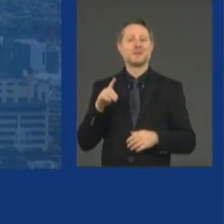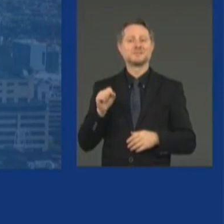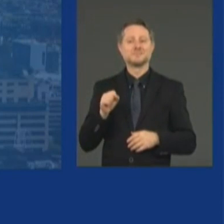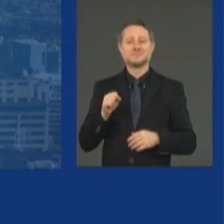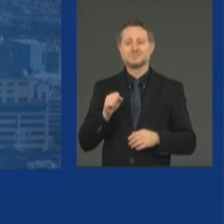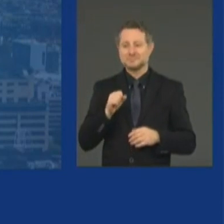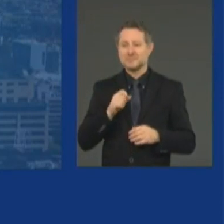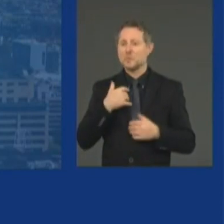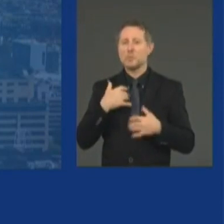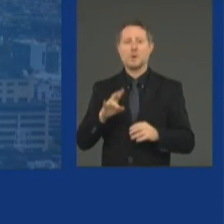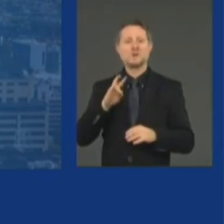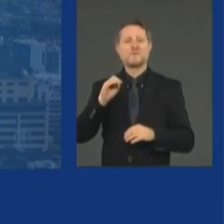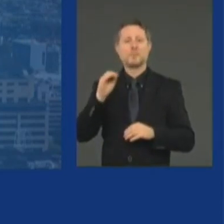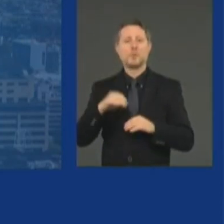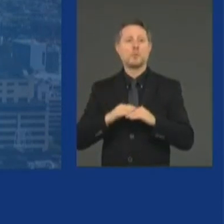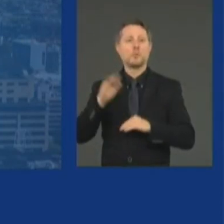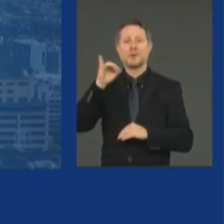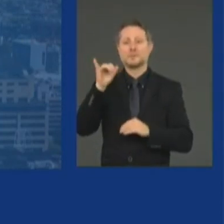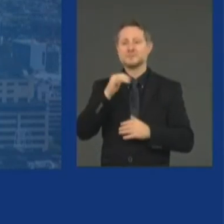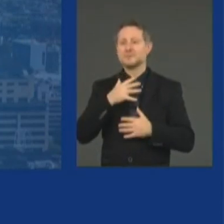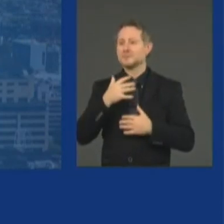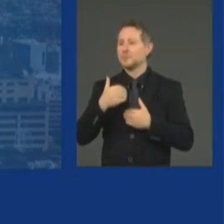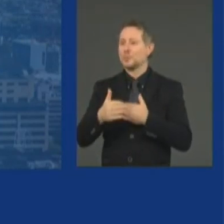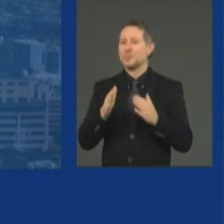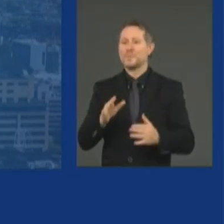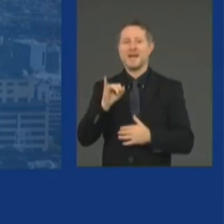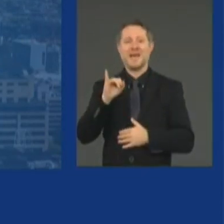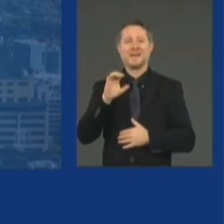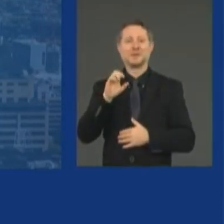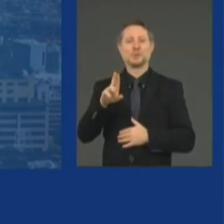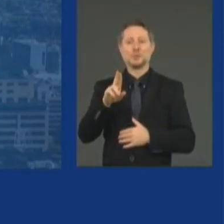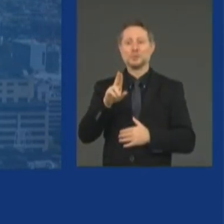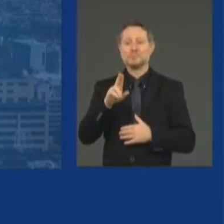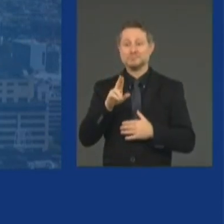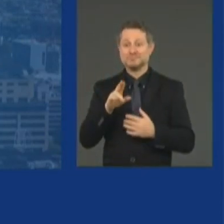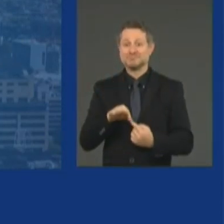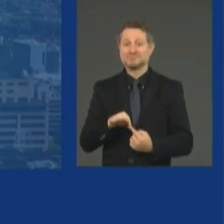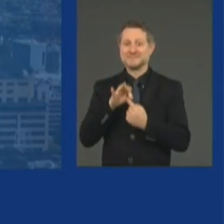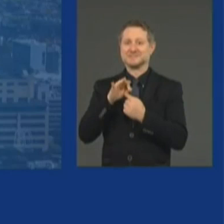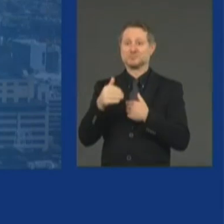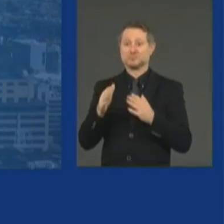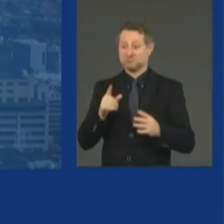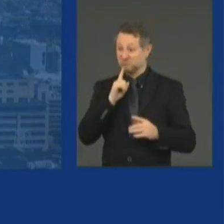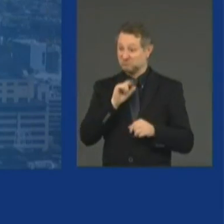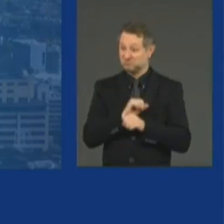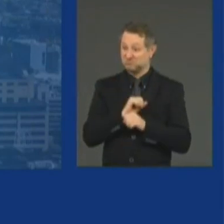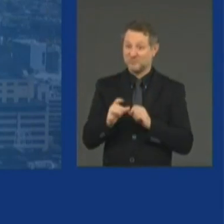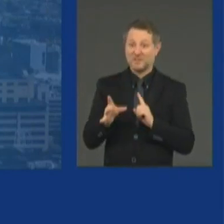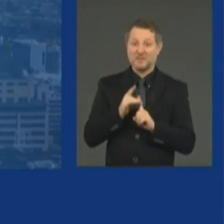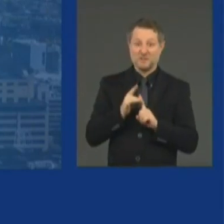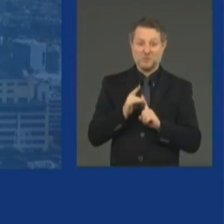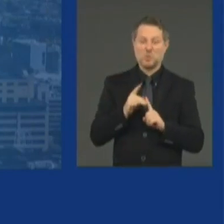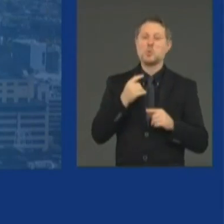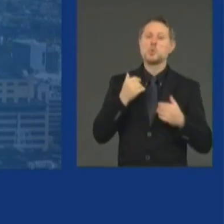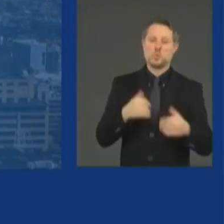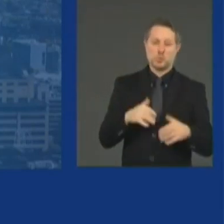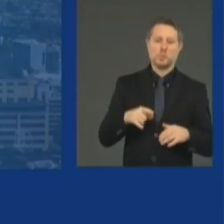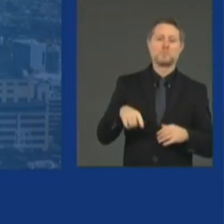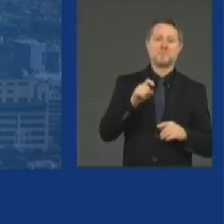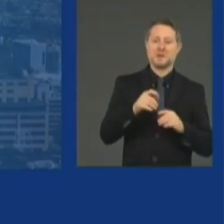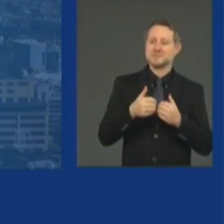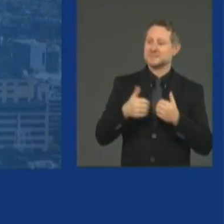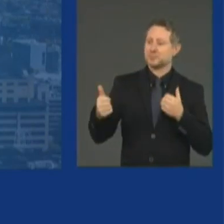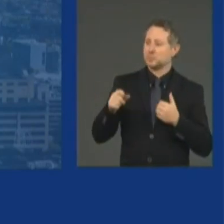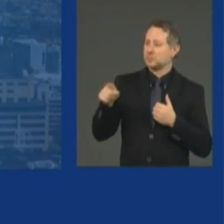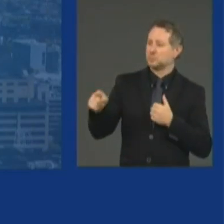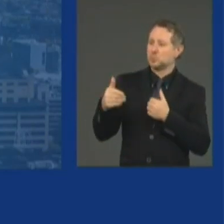your ICU bed capacity, because when these people are infected with COVID, they do need ICU beds. We learned that the